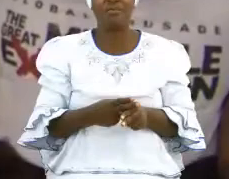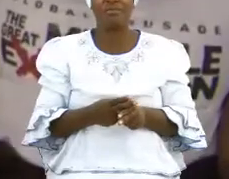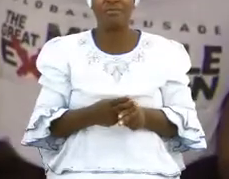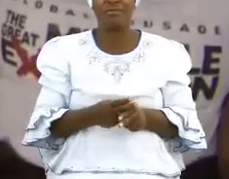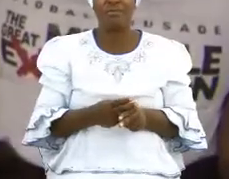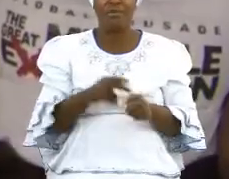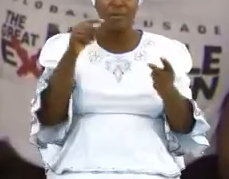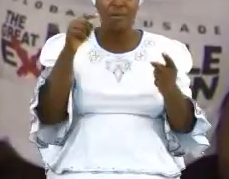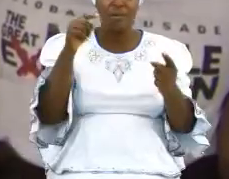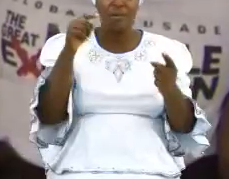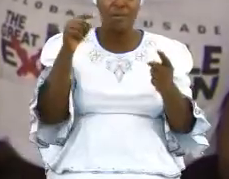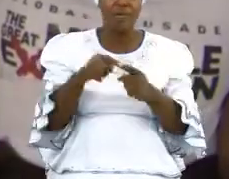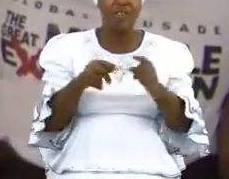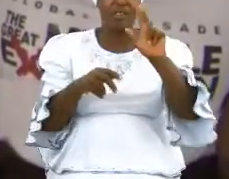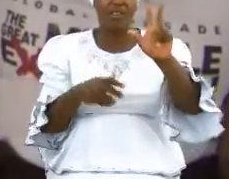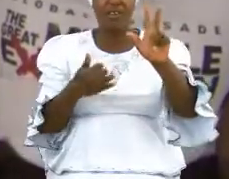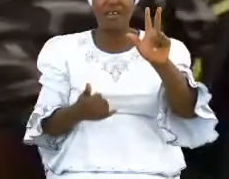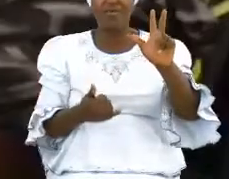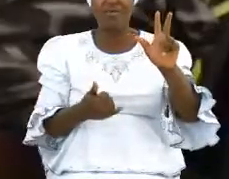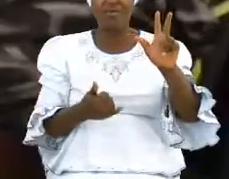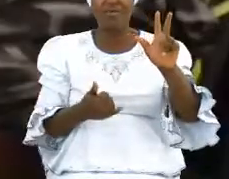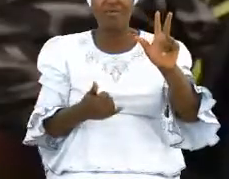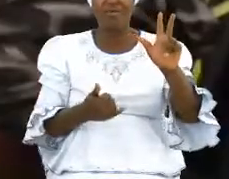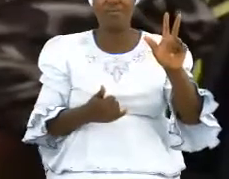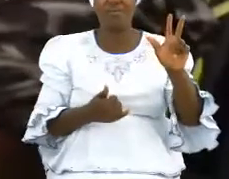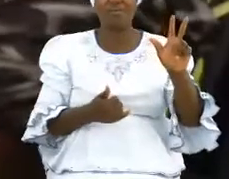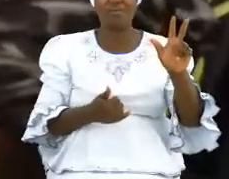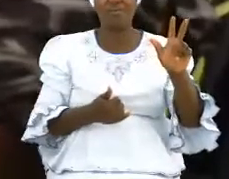to point number 3 now.